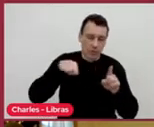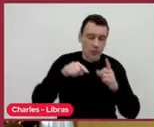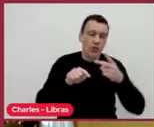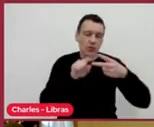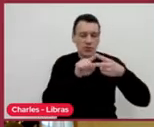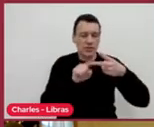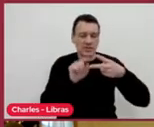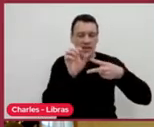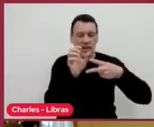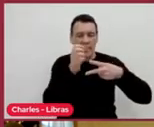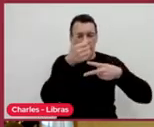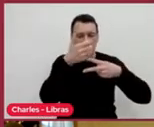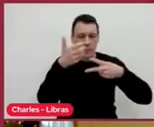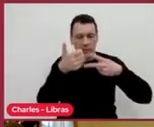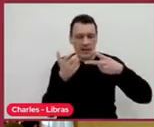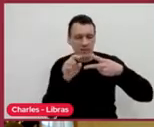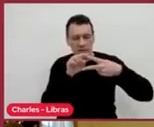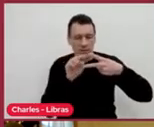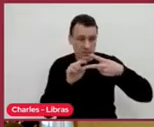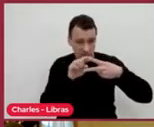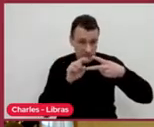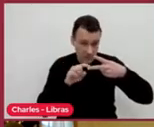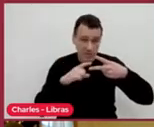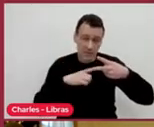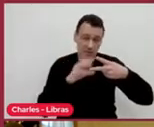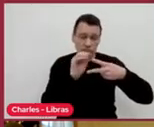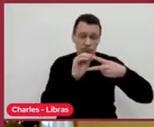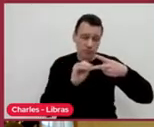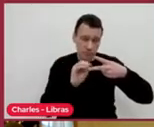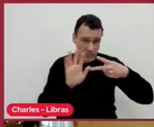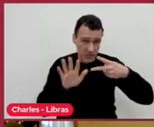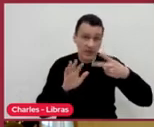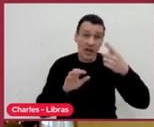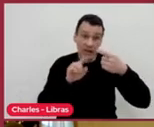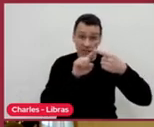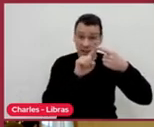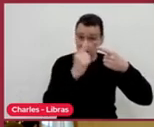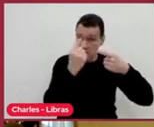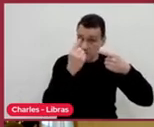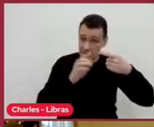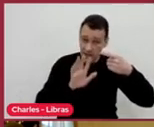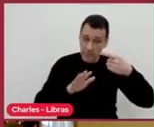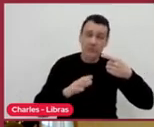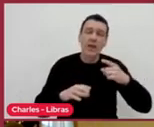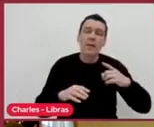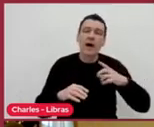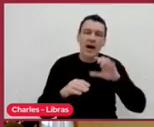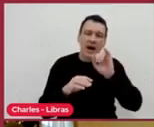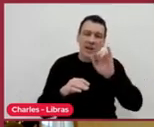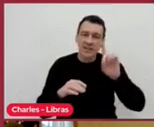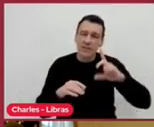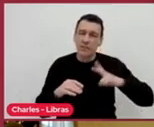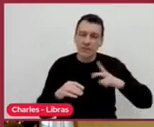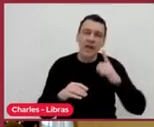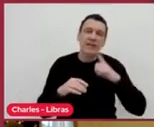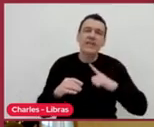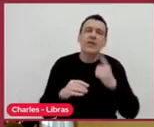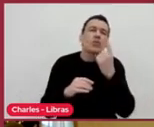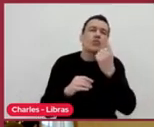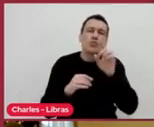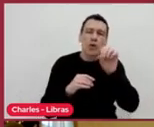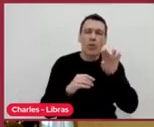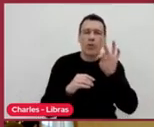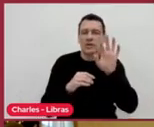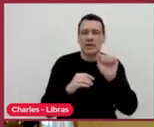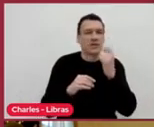containing the map of accounts. So here's the first one. The person ID 1 only have a single account ID